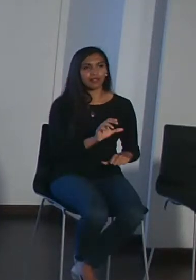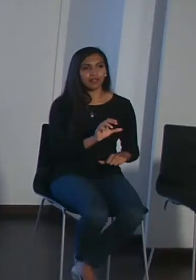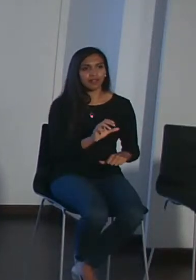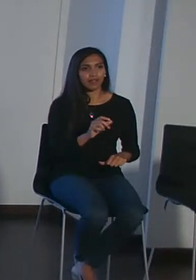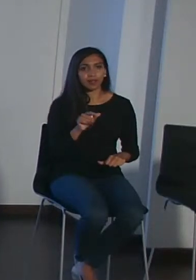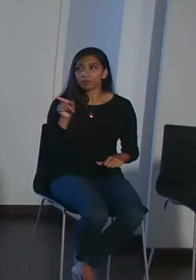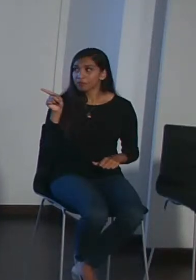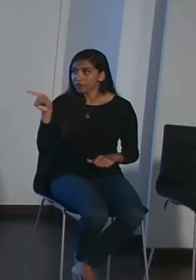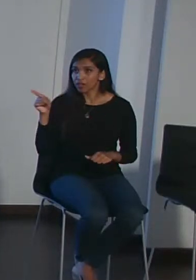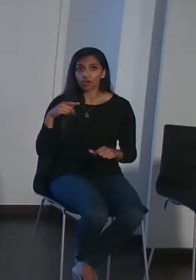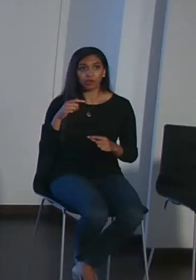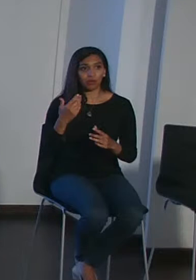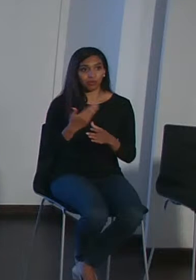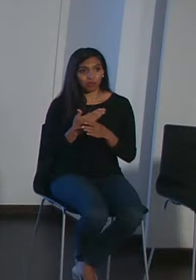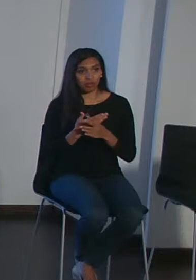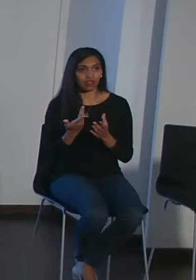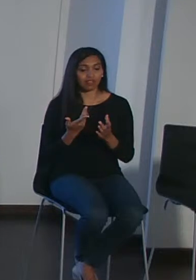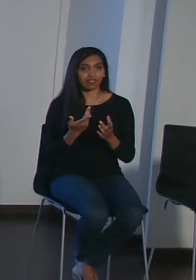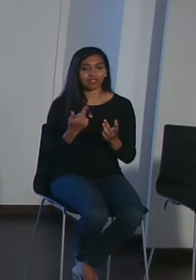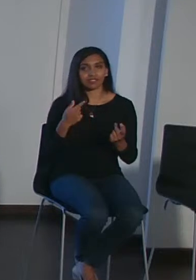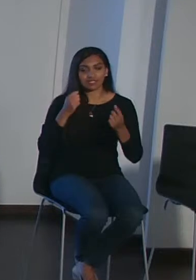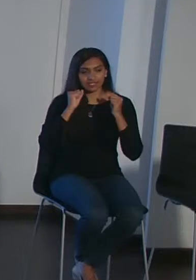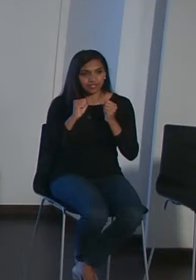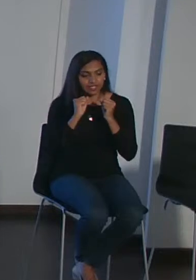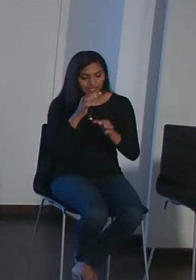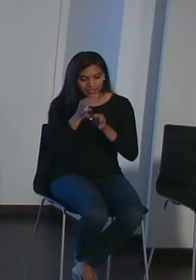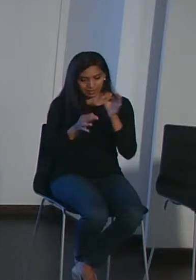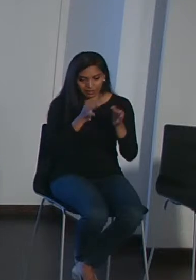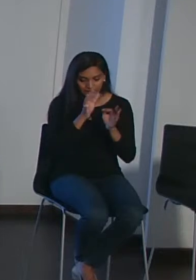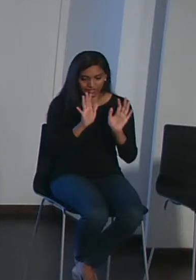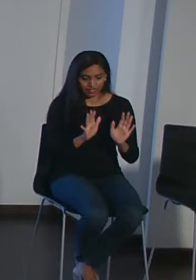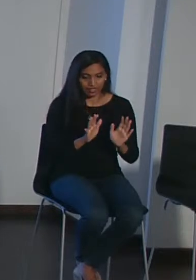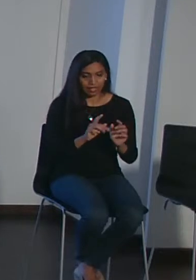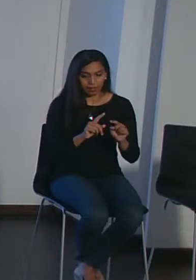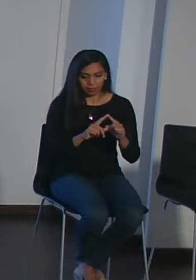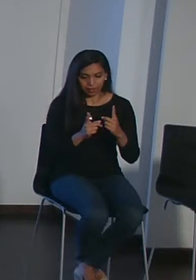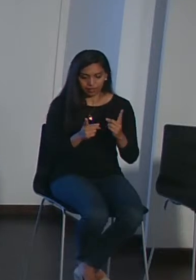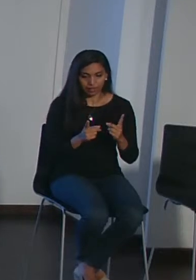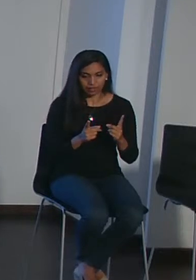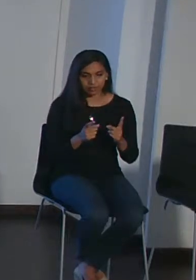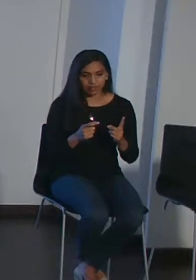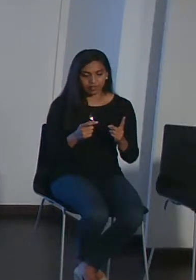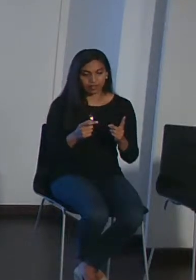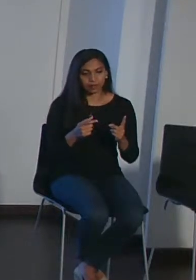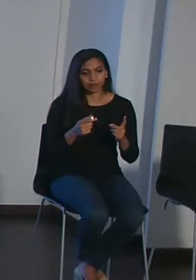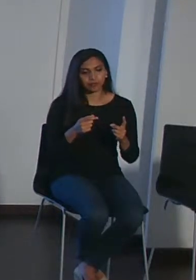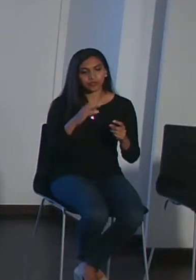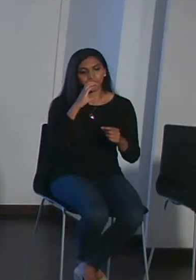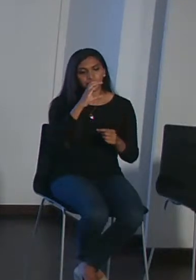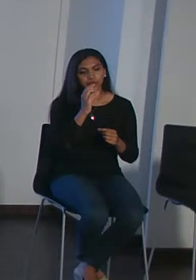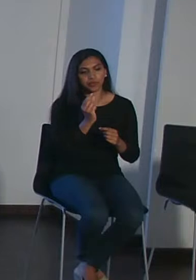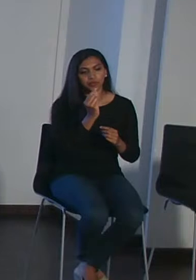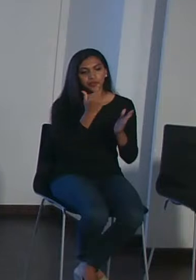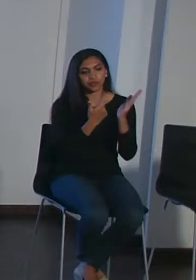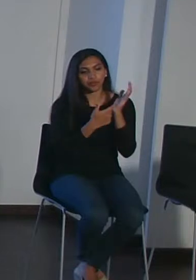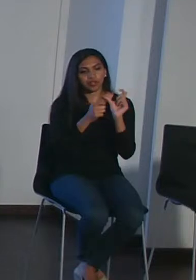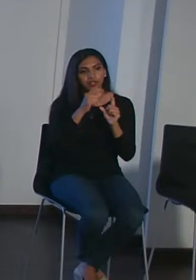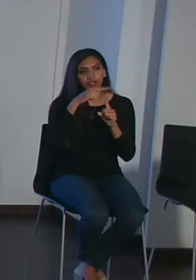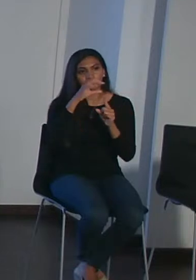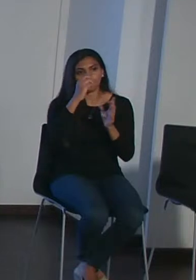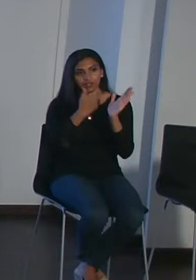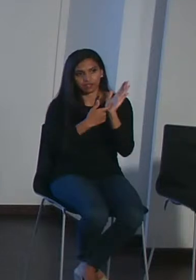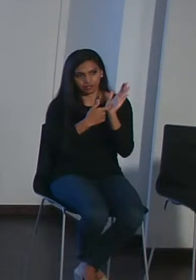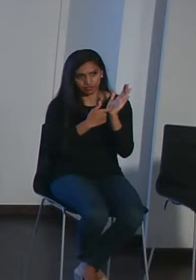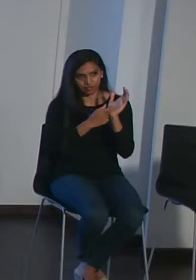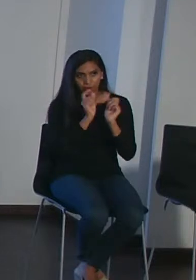my definition of curation even more difficult. But I think one thing is to make them